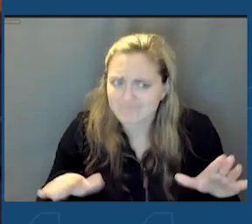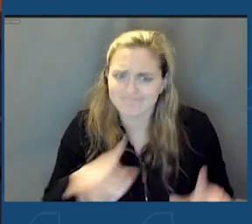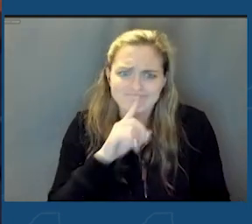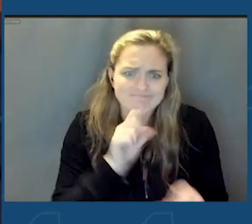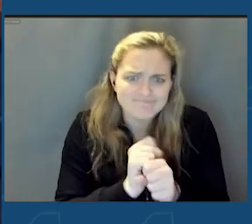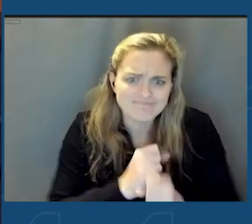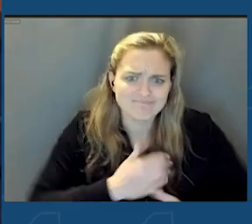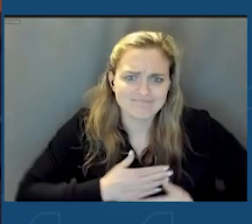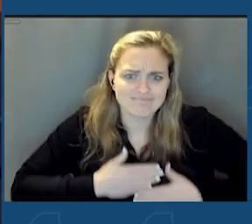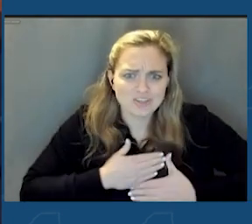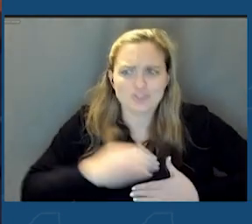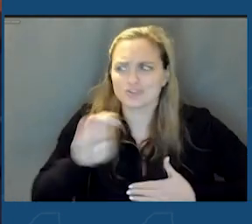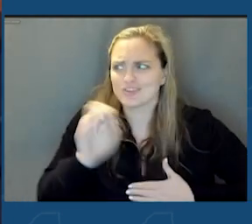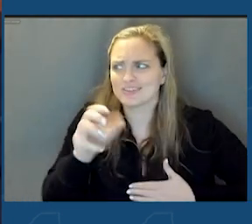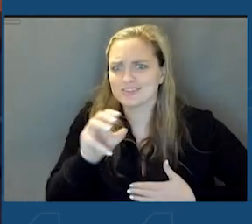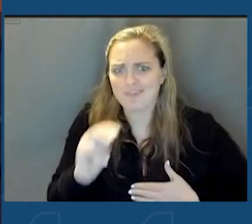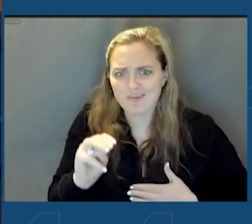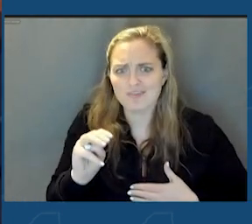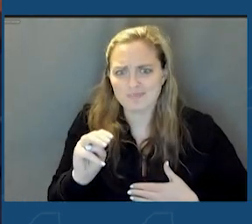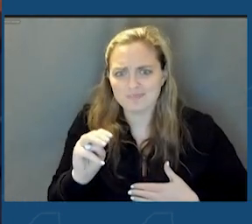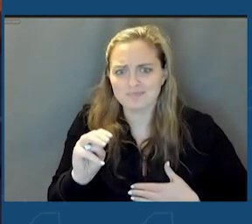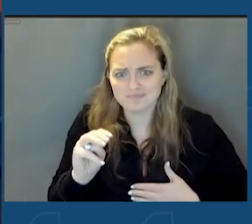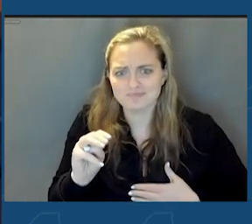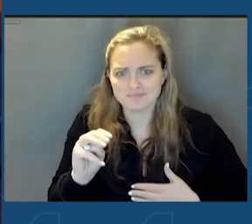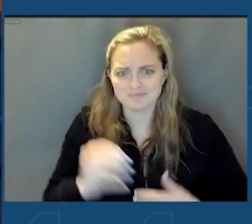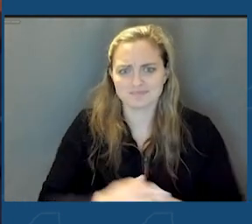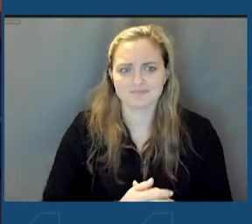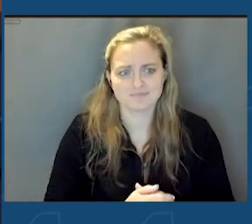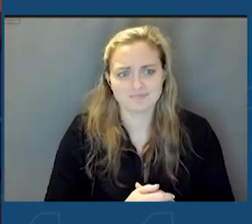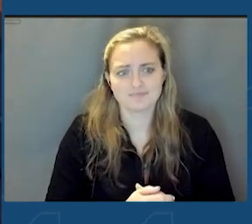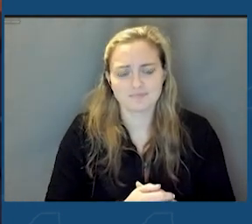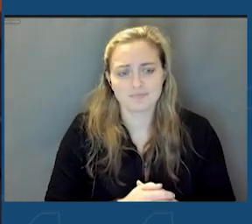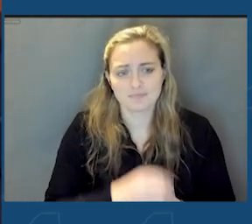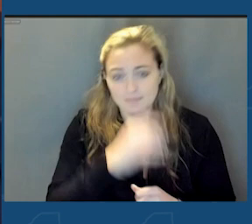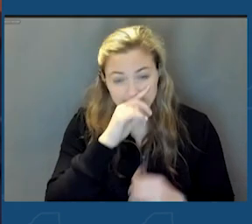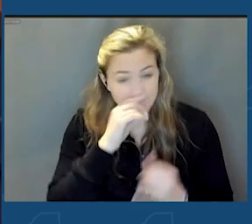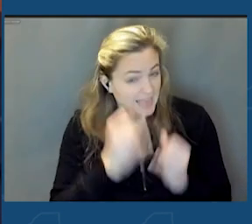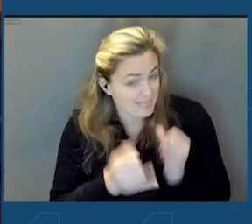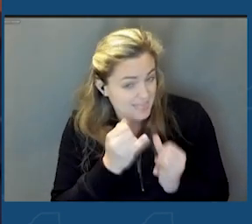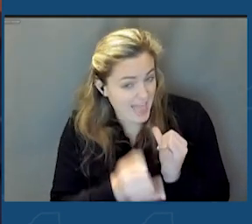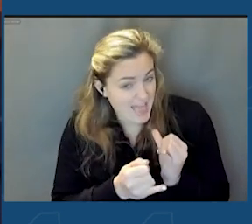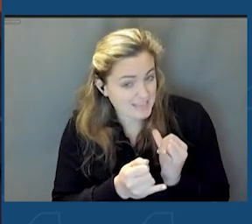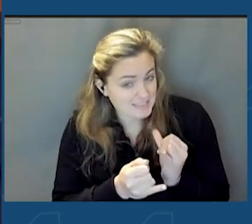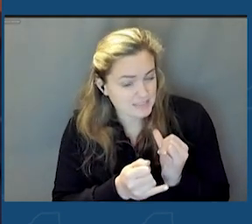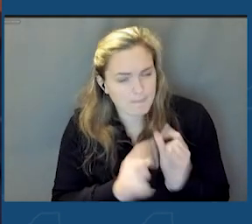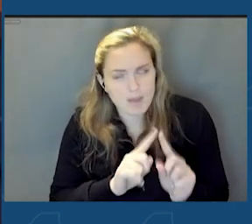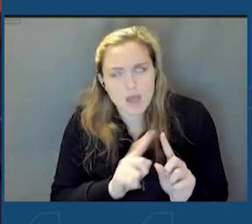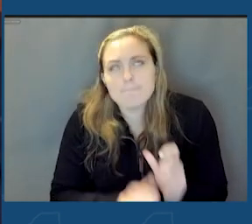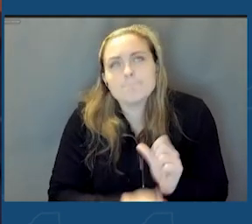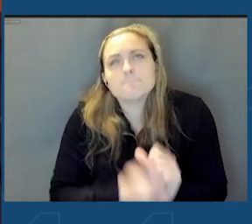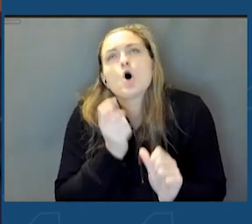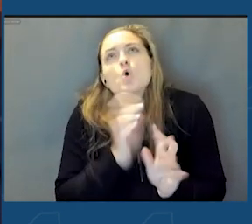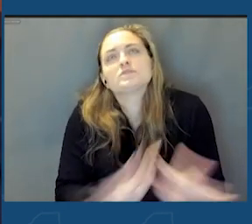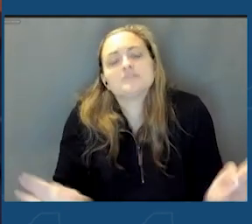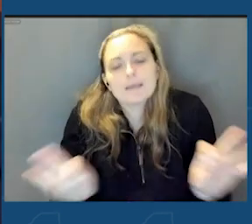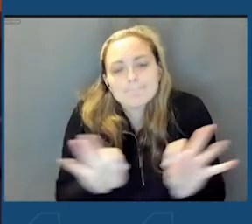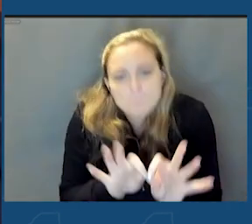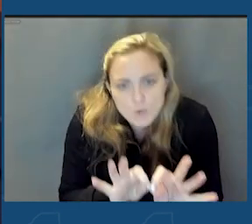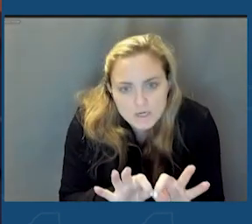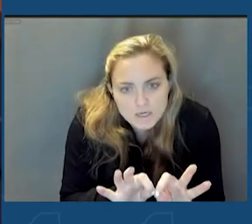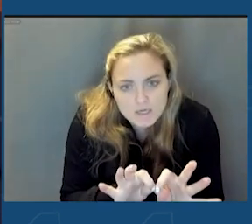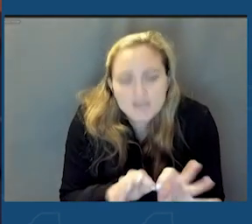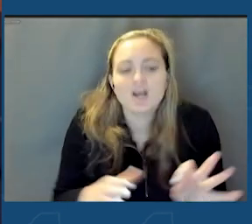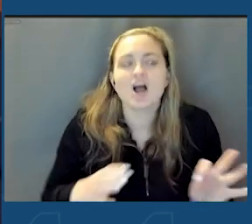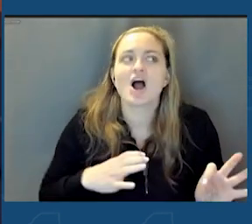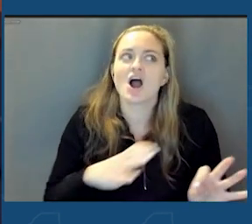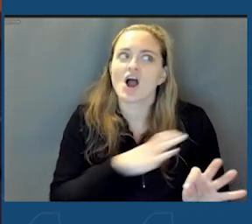enjoy East Harlem and El Barrio. And last, but most important, and you've heard our congressman talk about